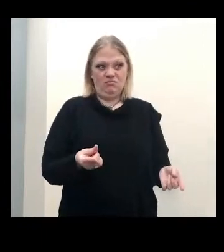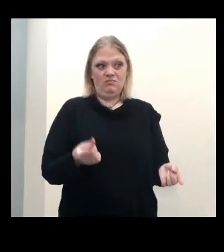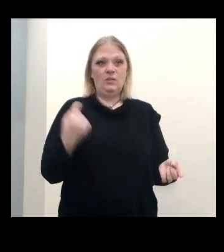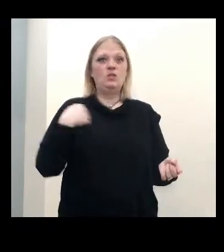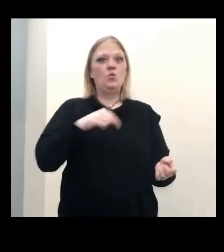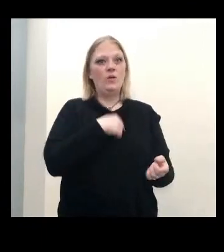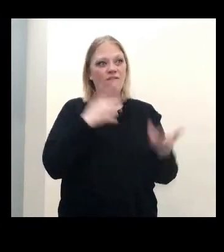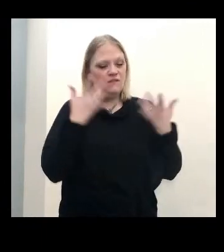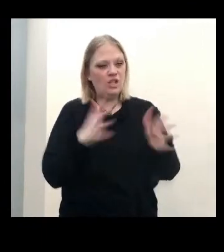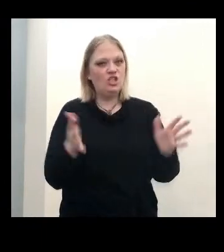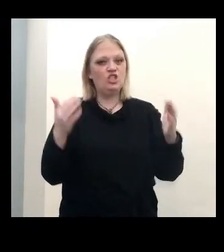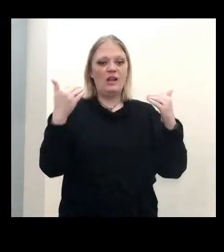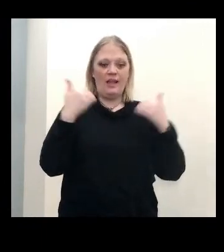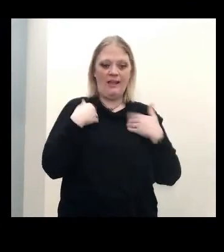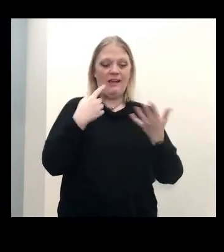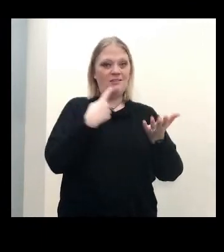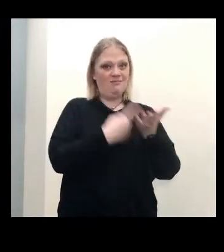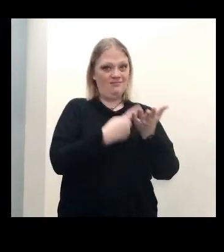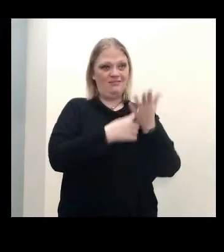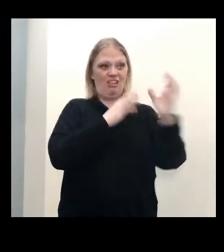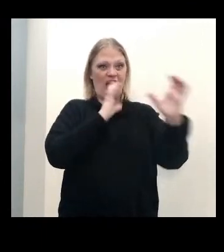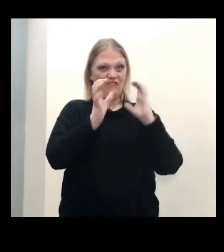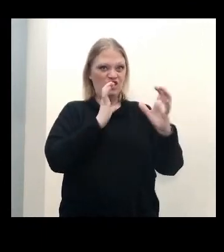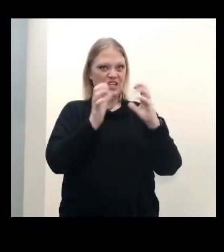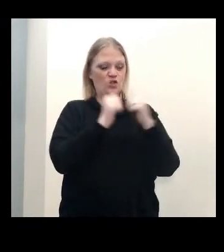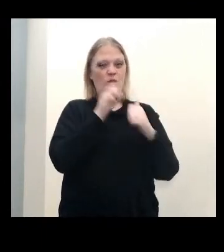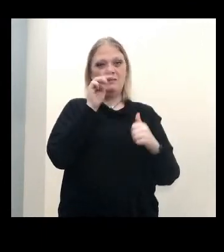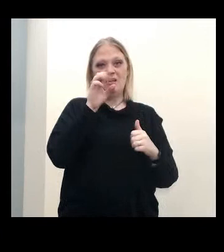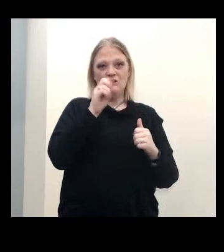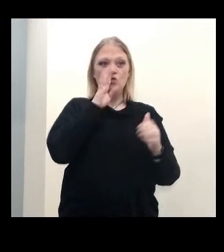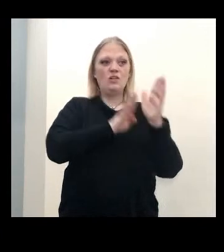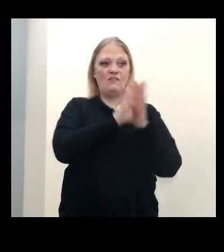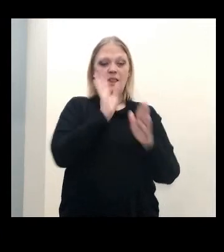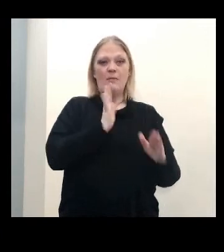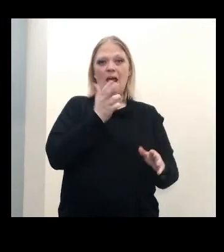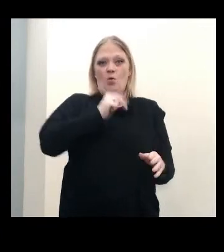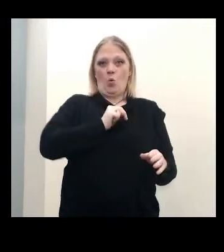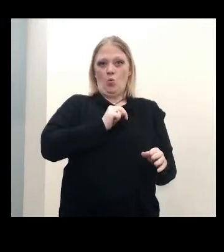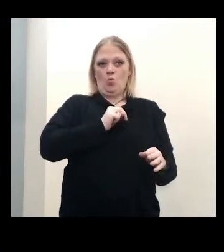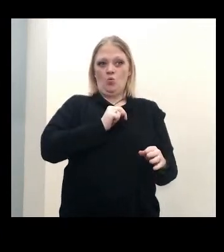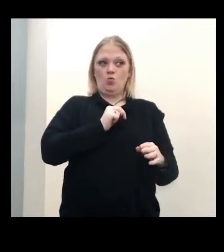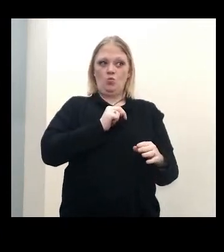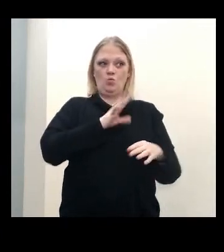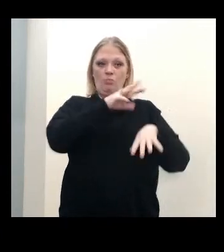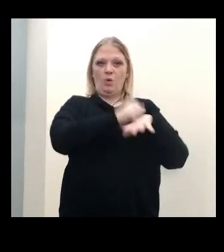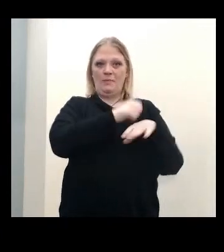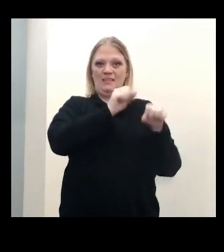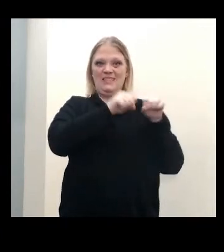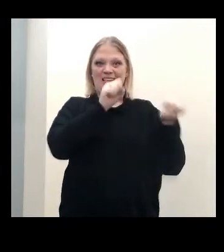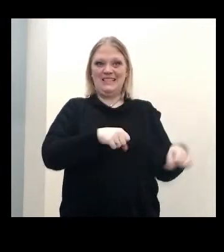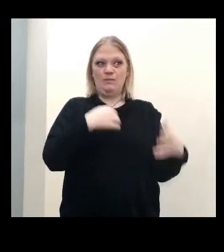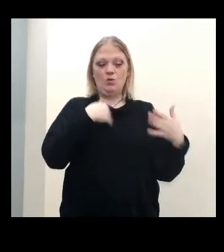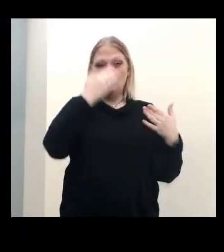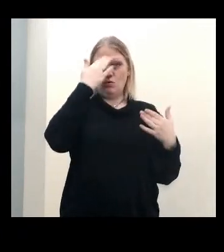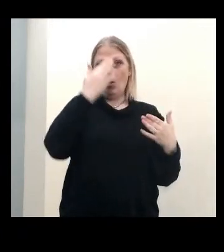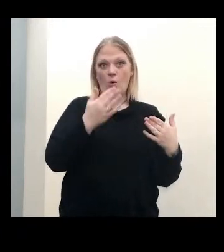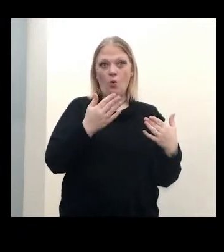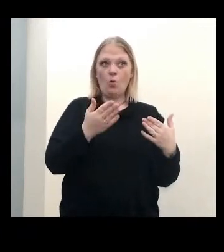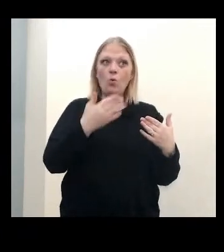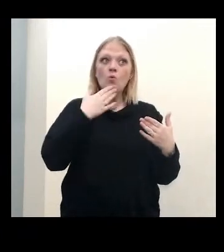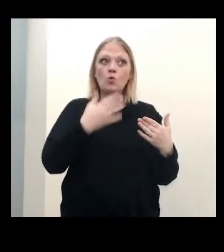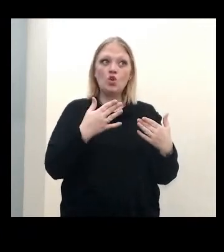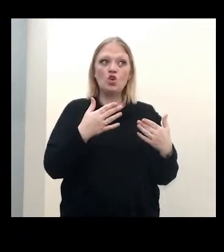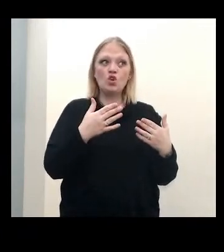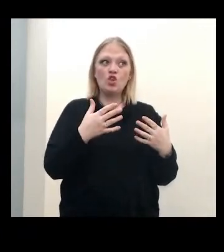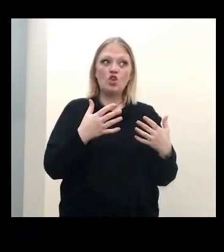having these conversations with Microsoft about developing our own appointment system. knowing that there's a very good chance, if